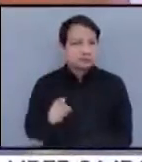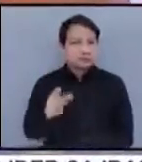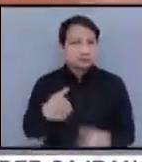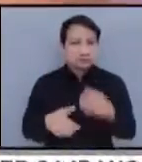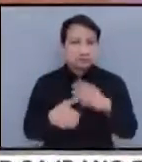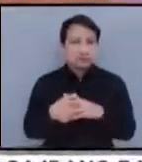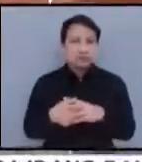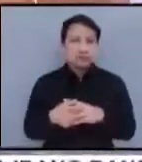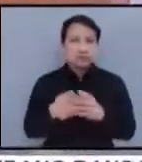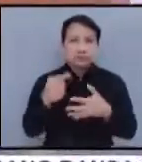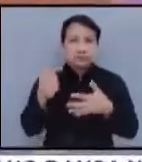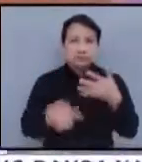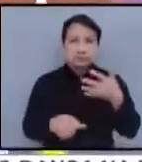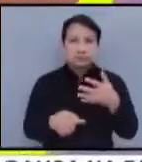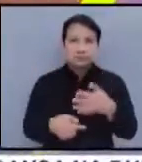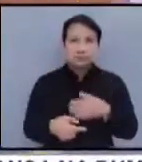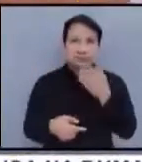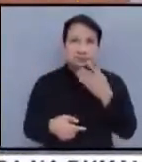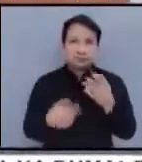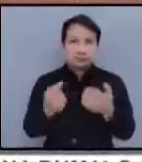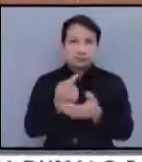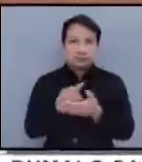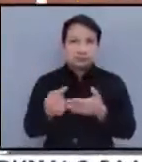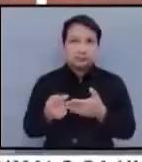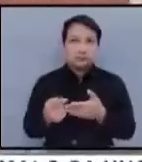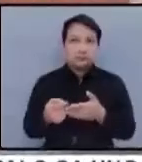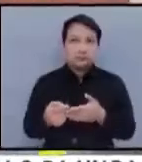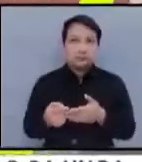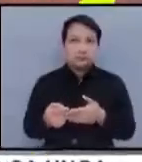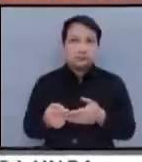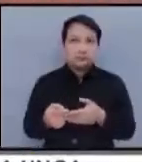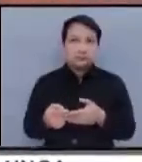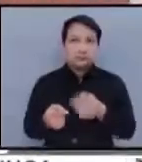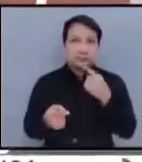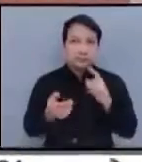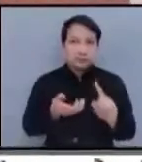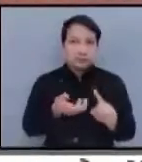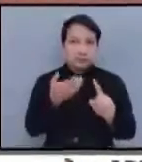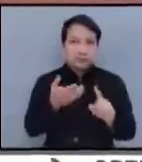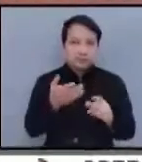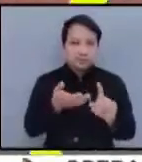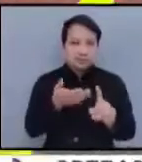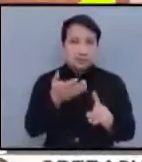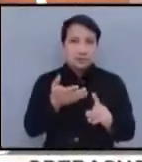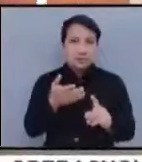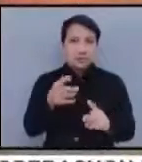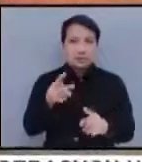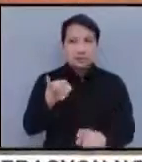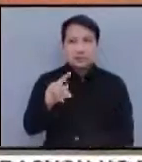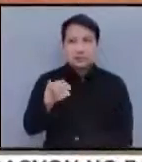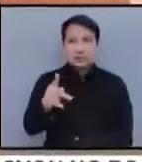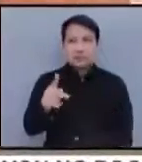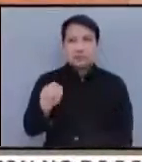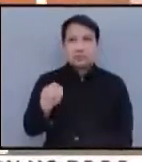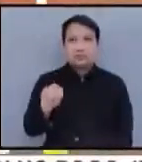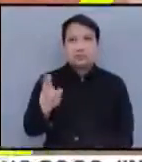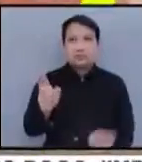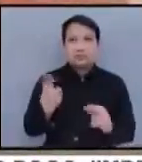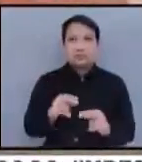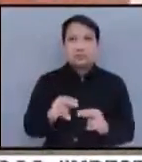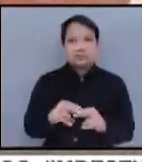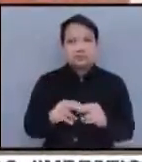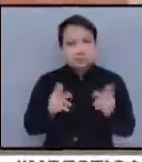ating listahan for this week. He is indeed one of the most popular trendsetters sa TikTok, making short dance clips na talaga